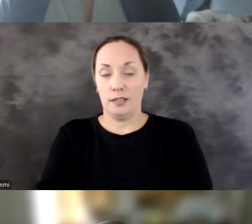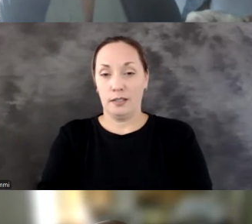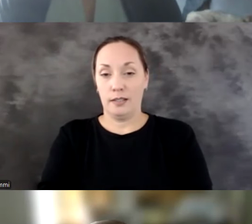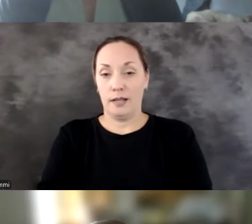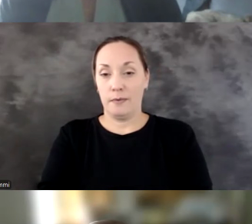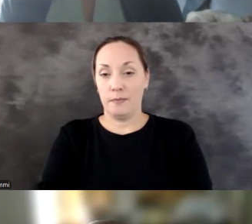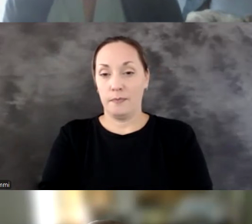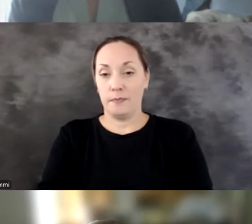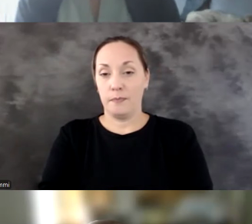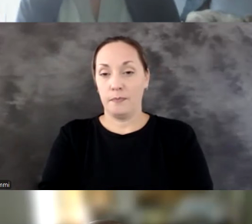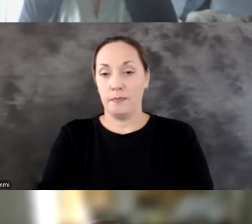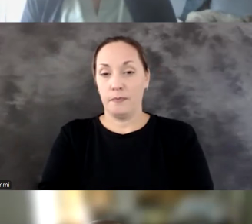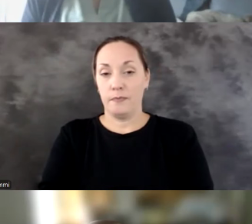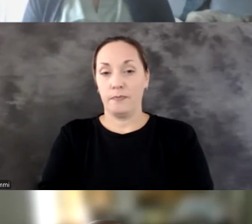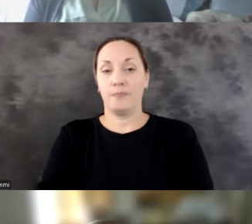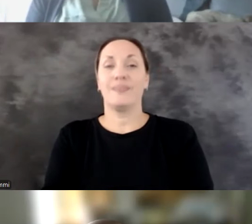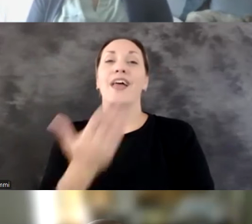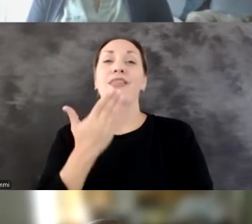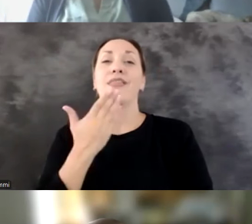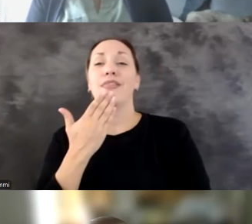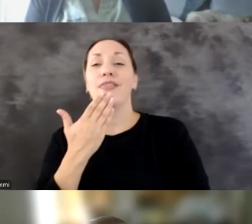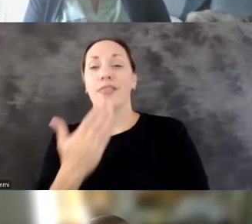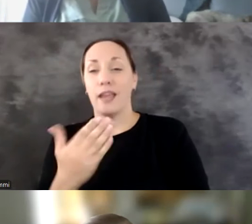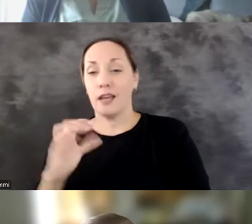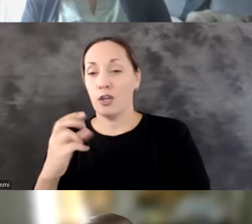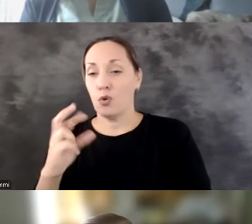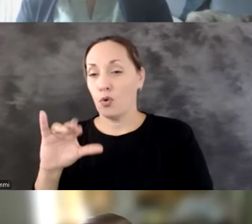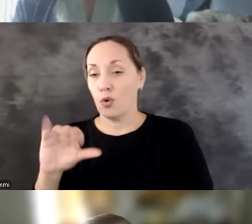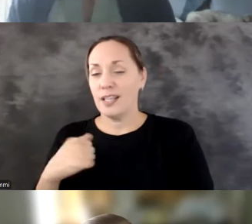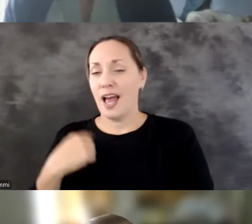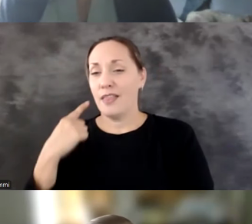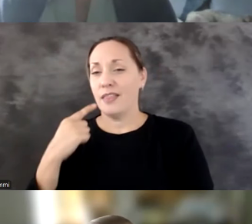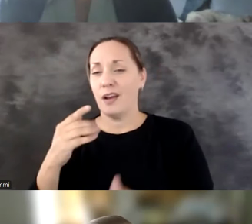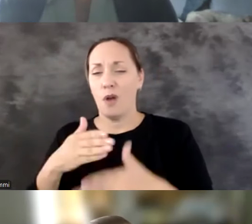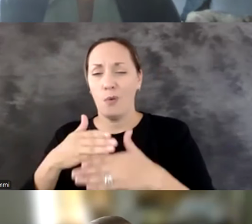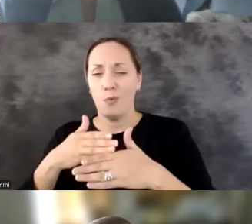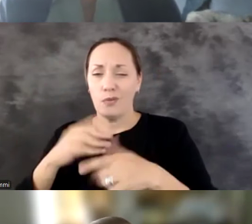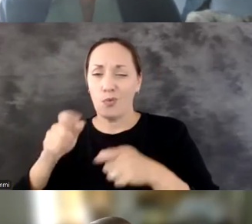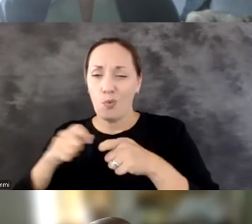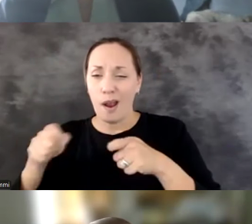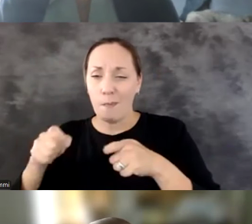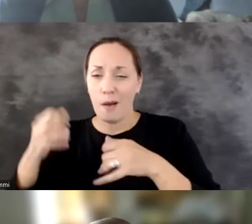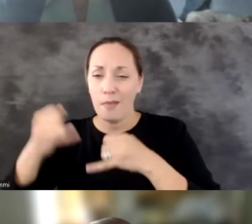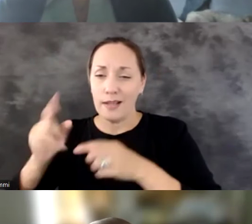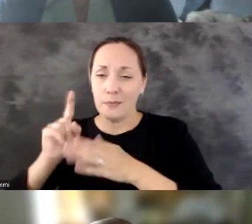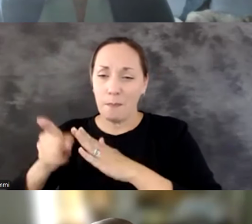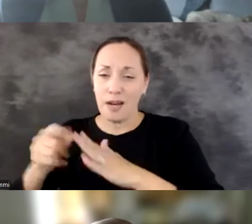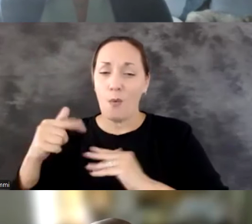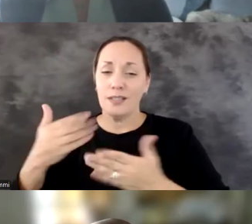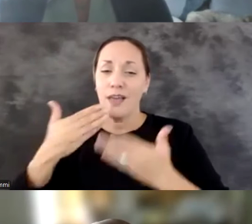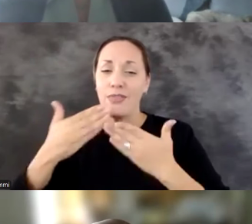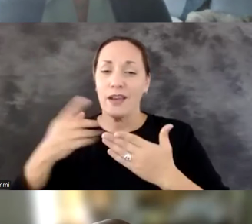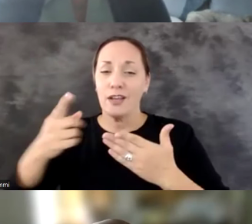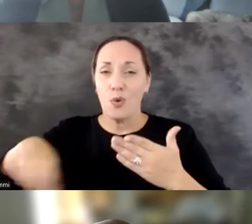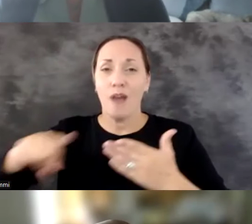Thank you again. Thank you, Chris. I think as we wrap up the last minute on this, I want to just say thank you to everyone who